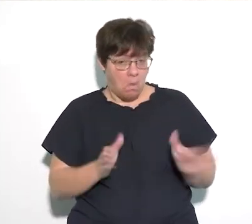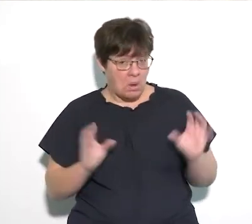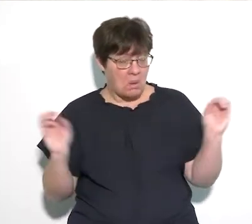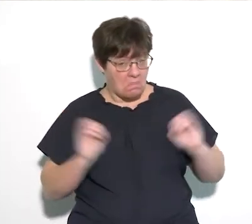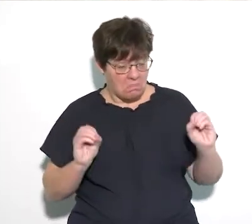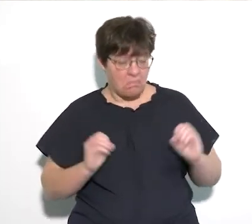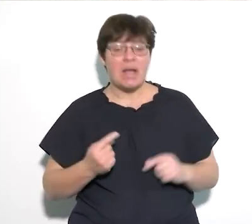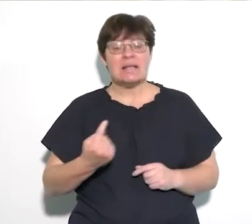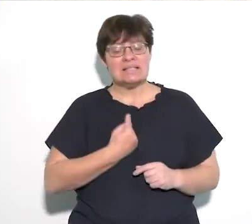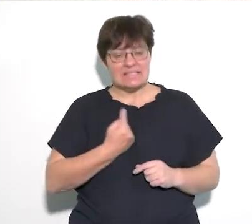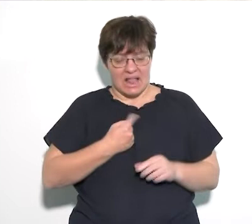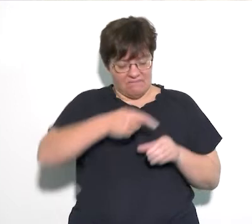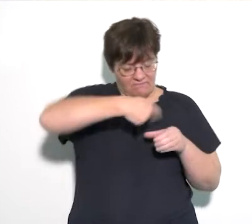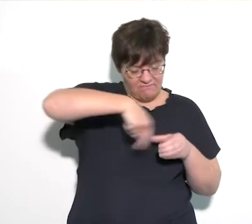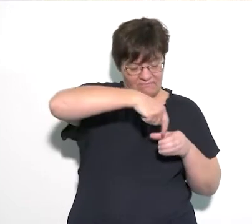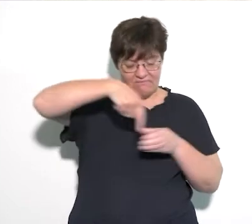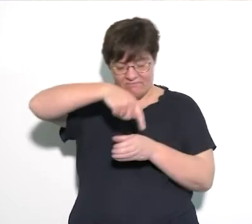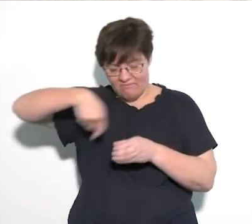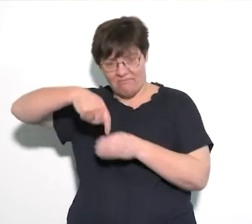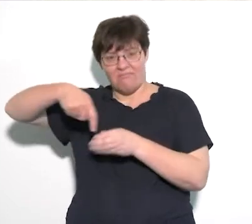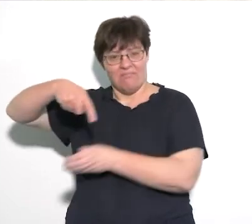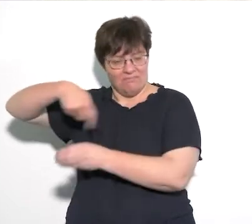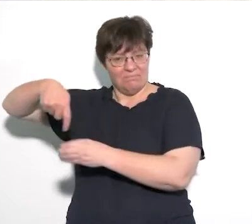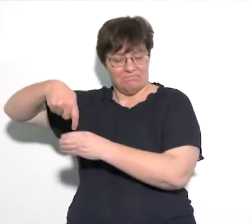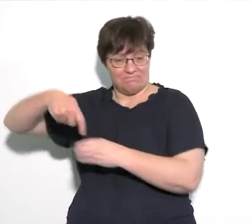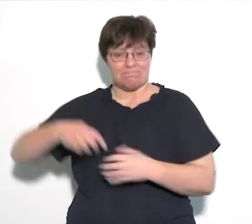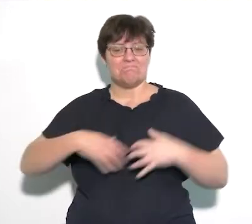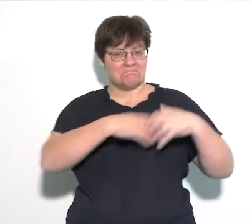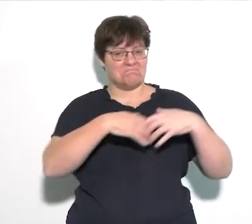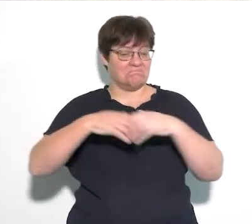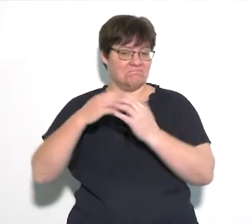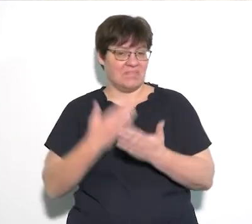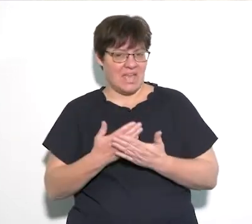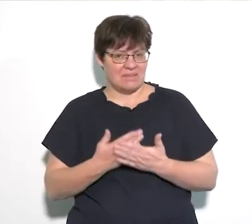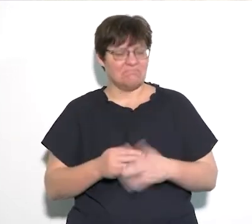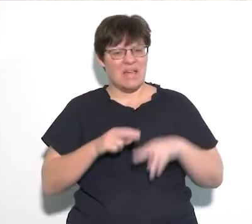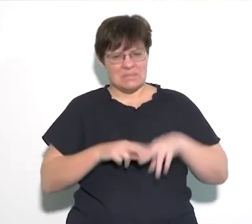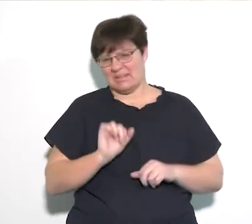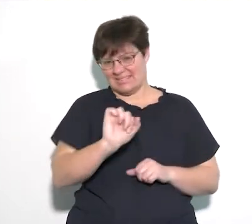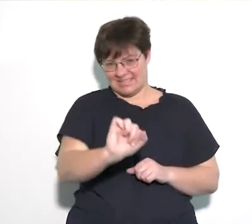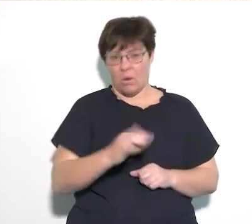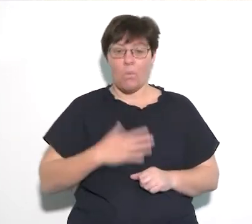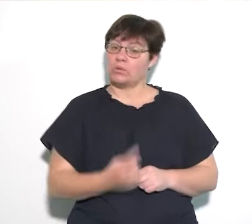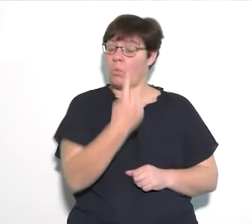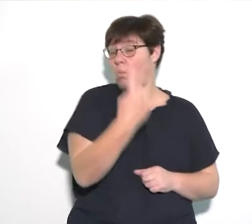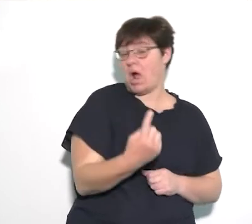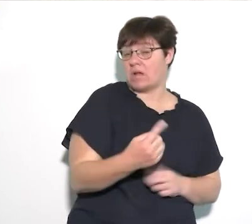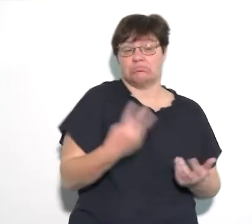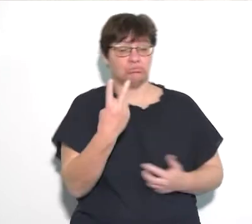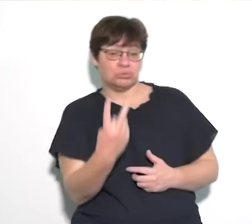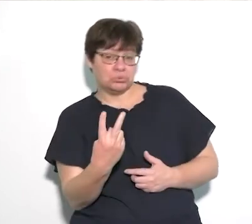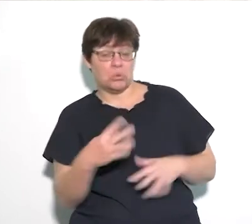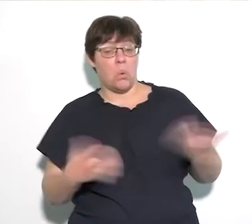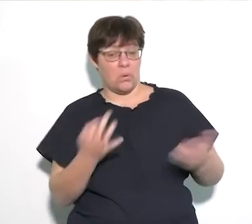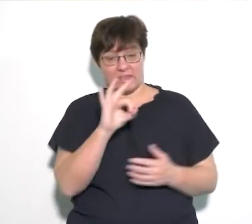circles, you can trace circles and use a cutter to cut them. It's up to you if you only want 1 circle,